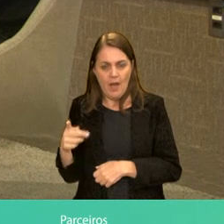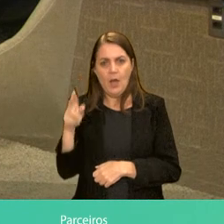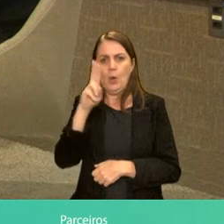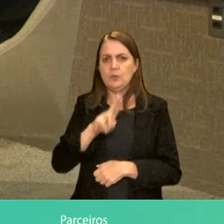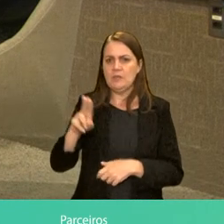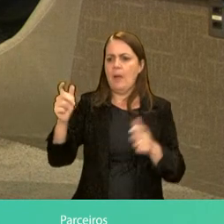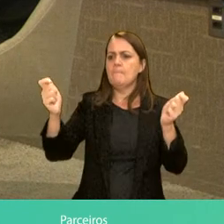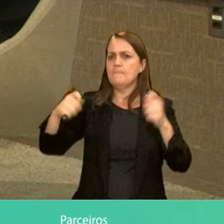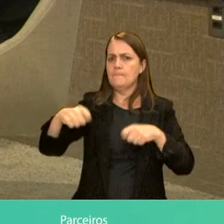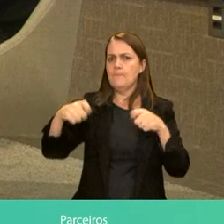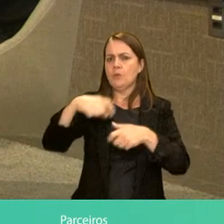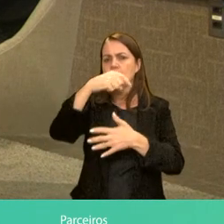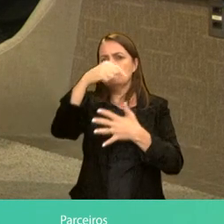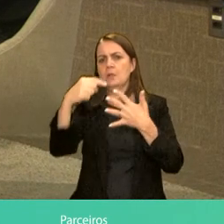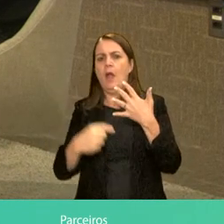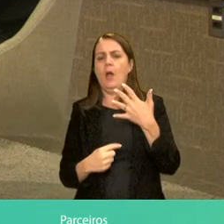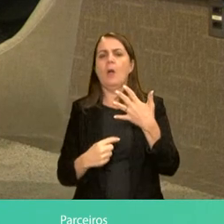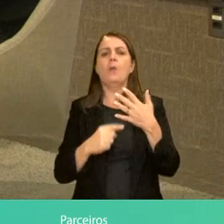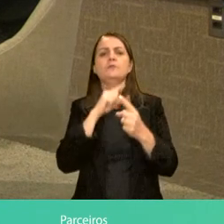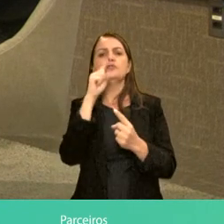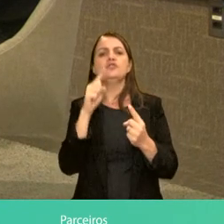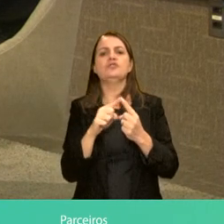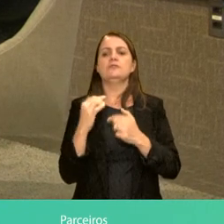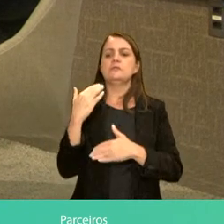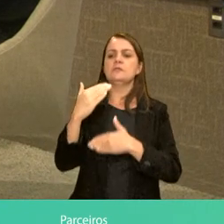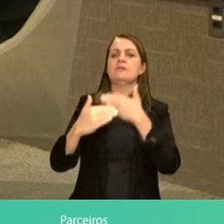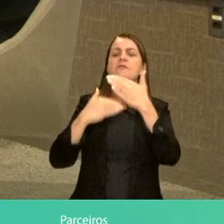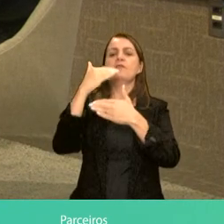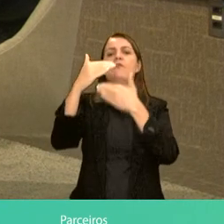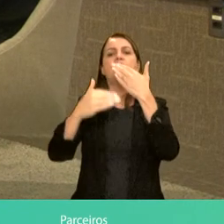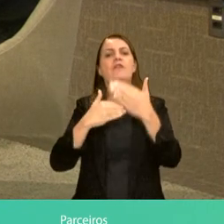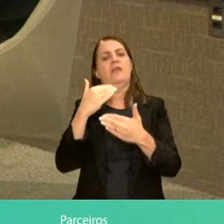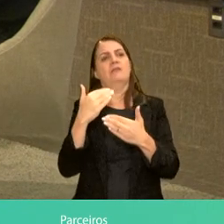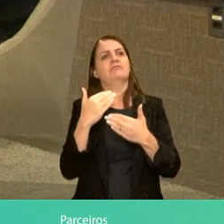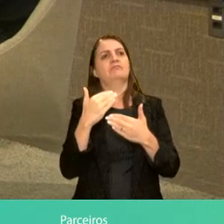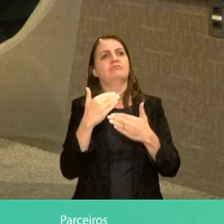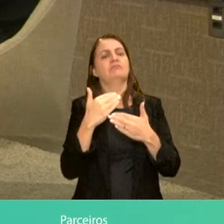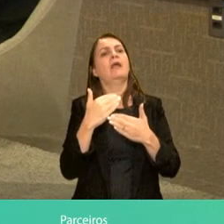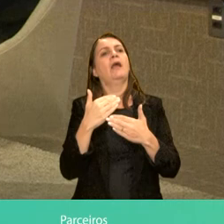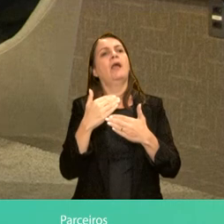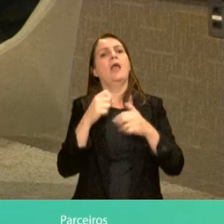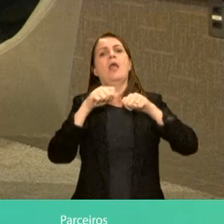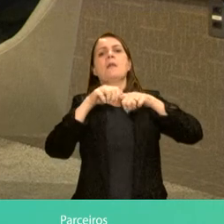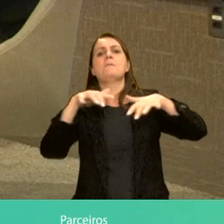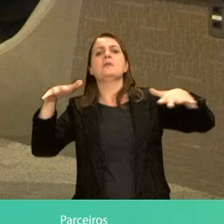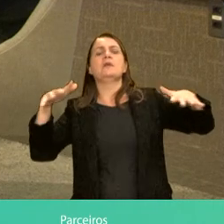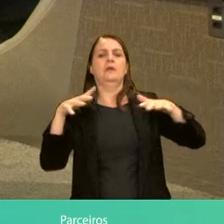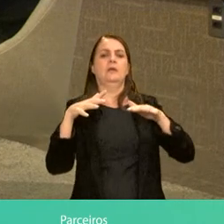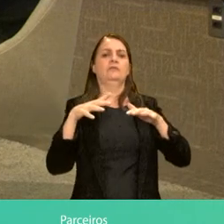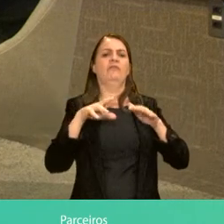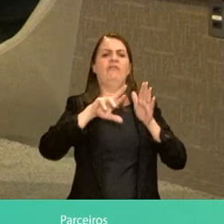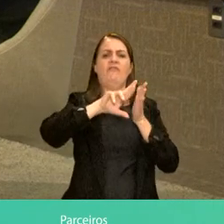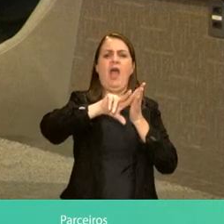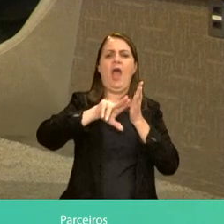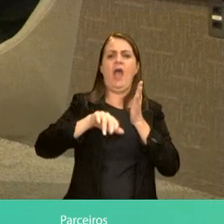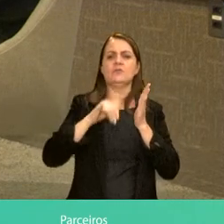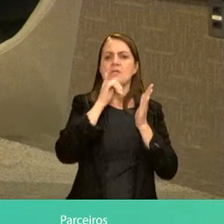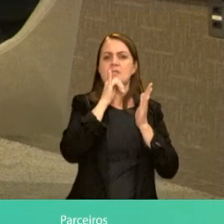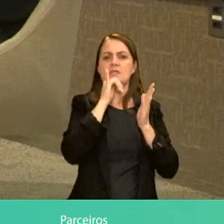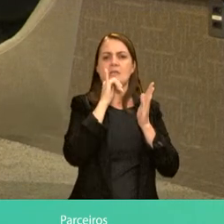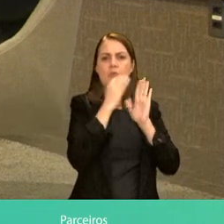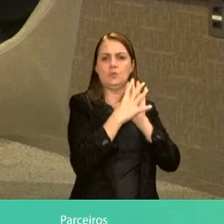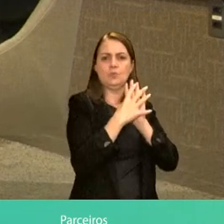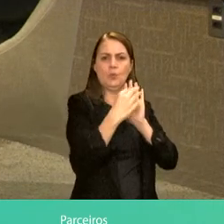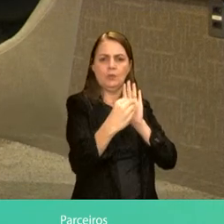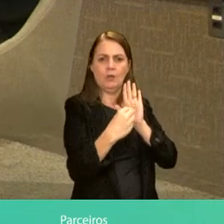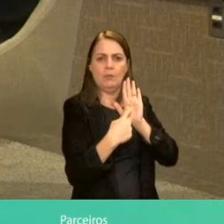local universities, replicating the various examples presented here? And please, when you answer, when